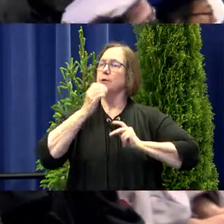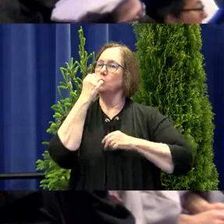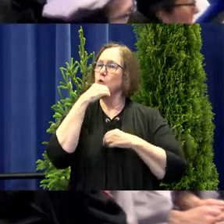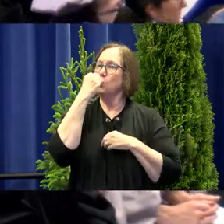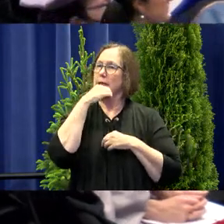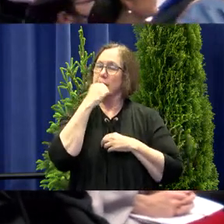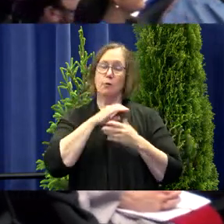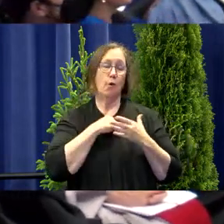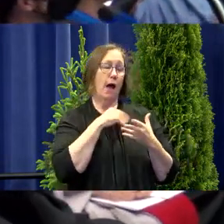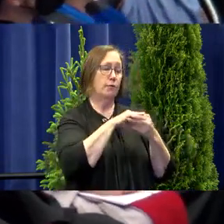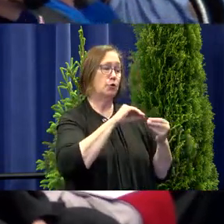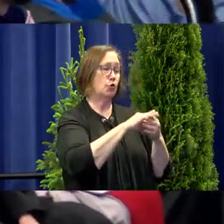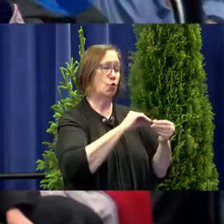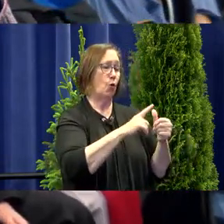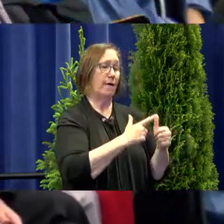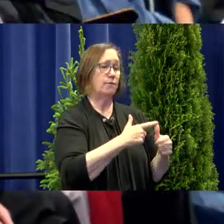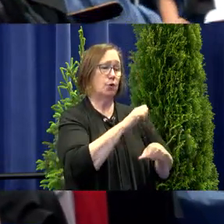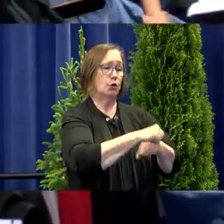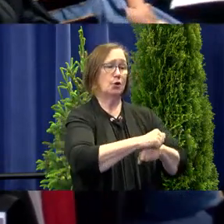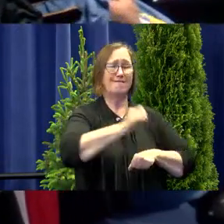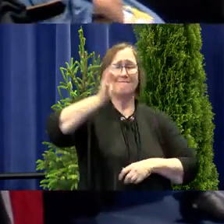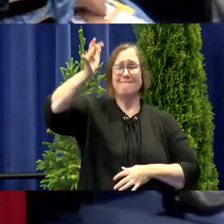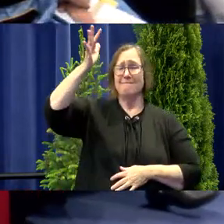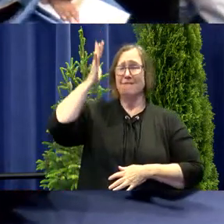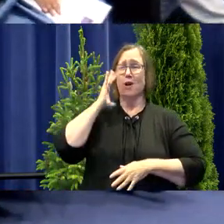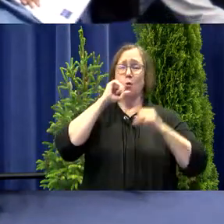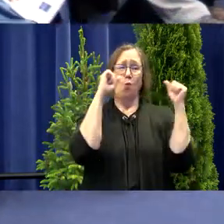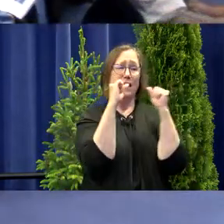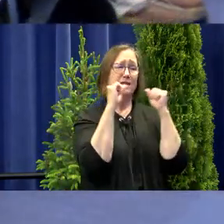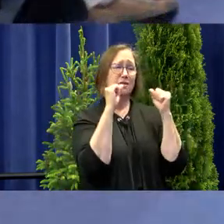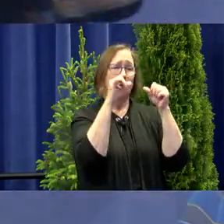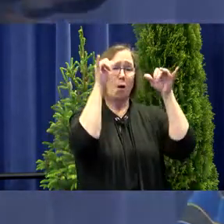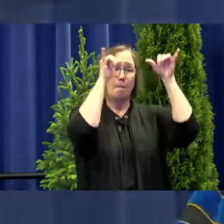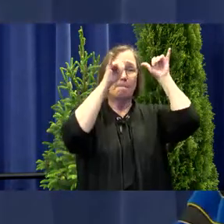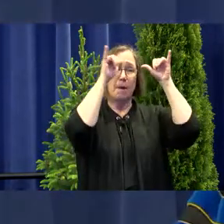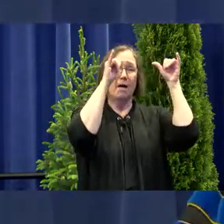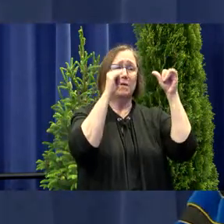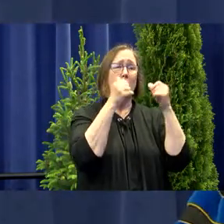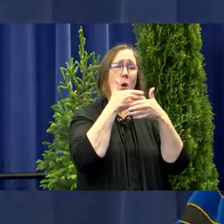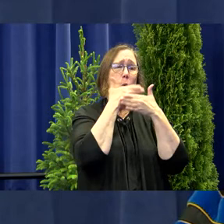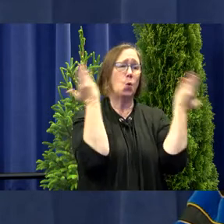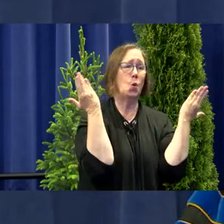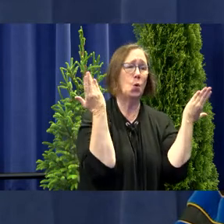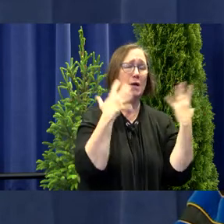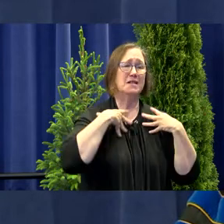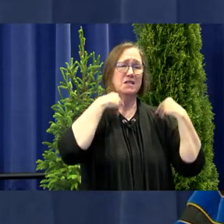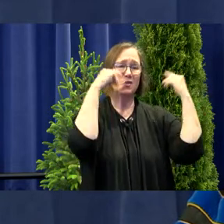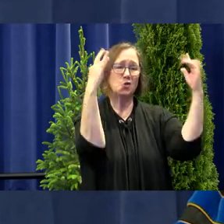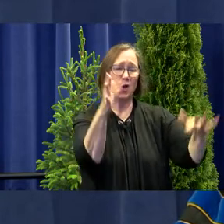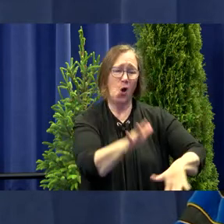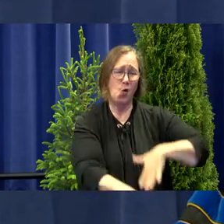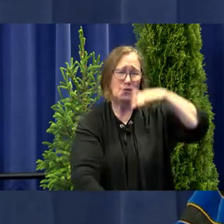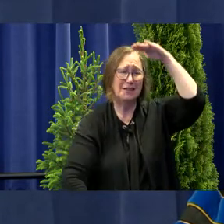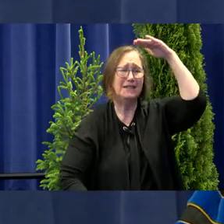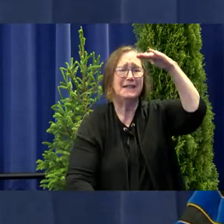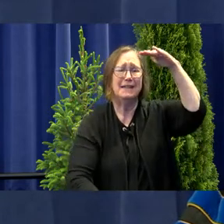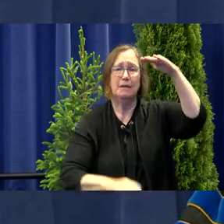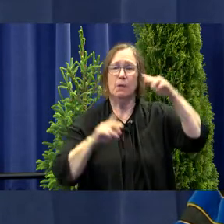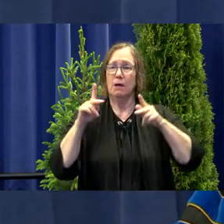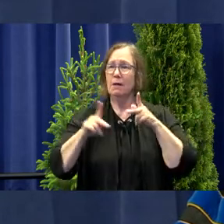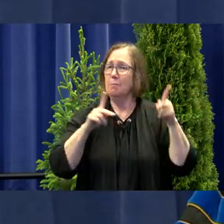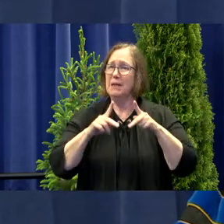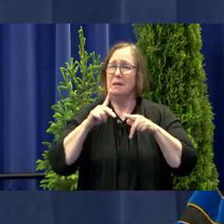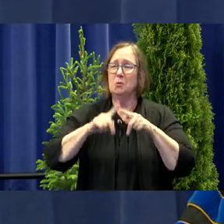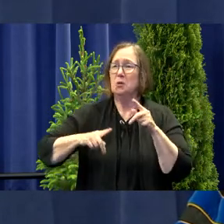found. Long ago, one winter, the buffalo disappeared. The snow was deep, so deep that the people could not move in